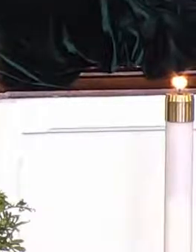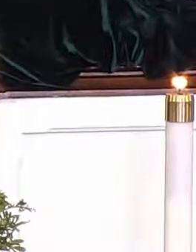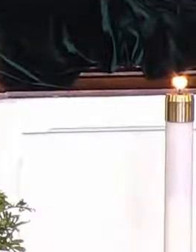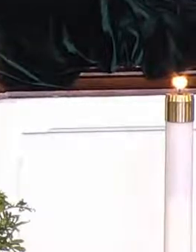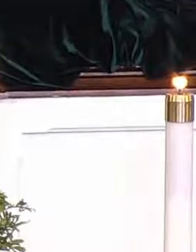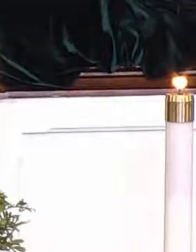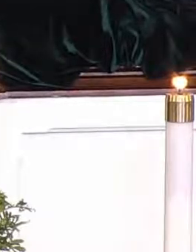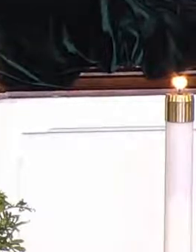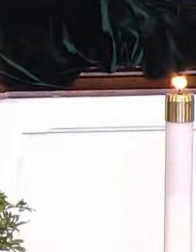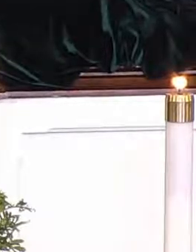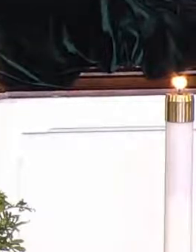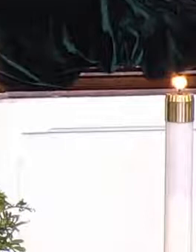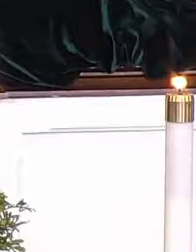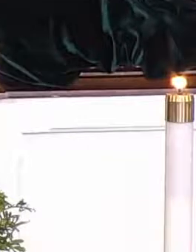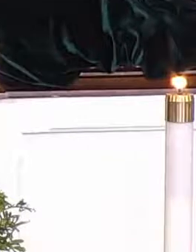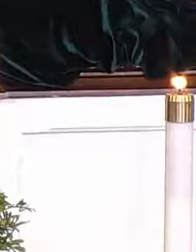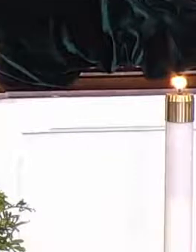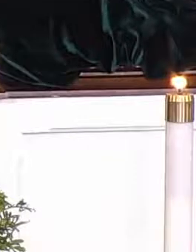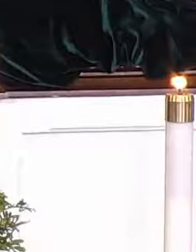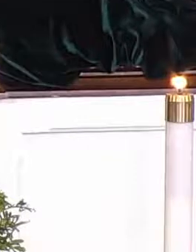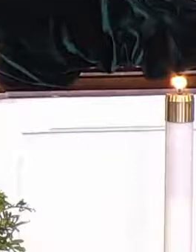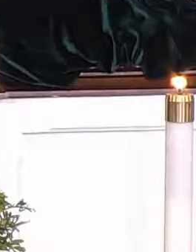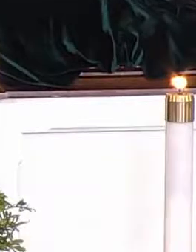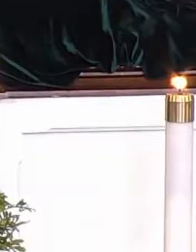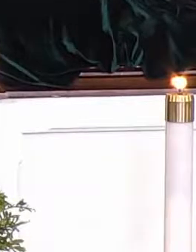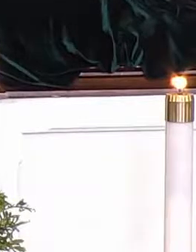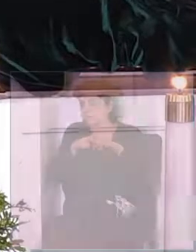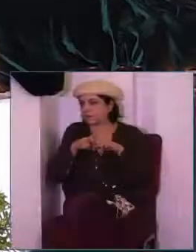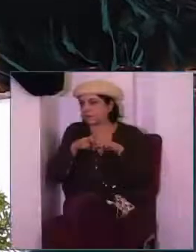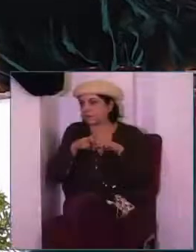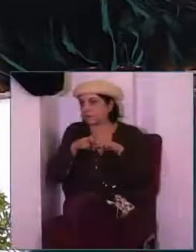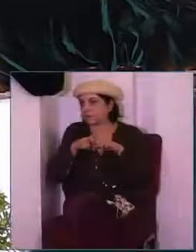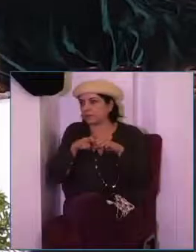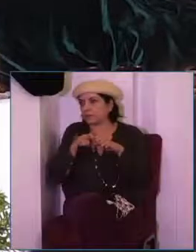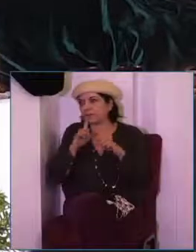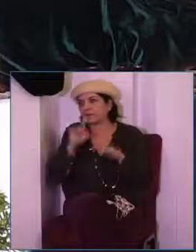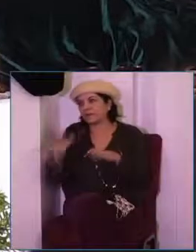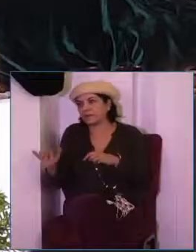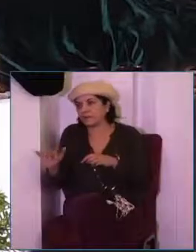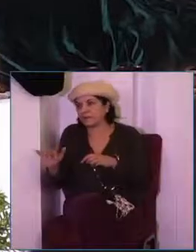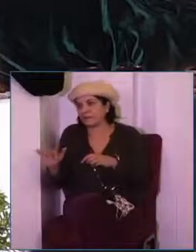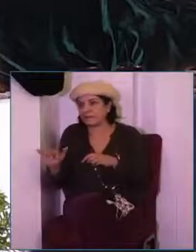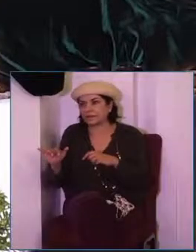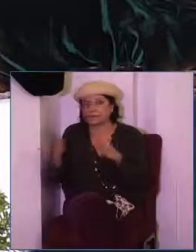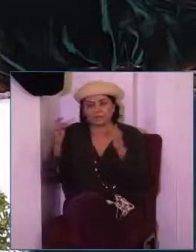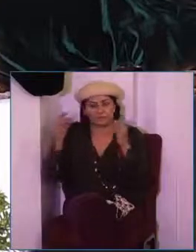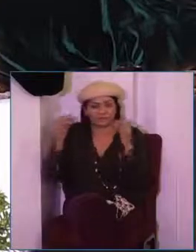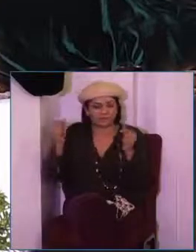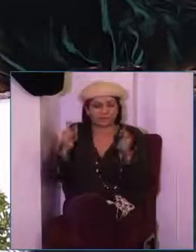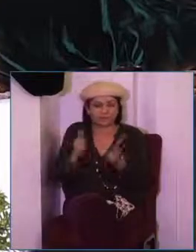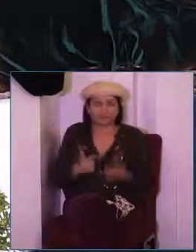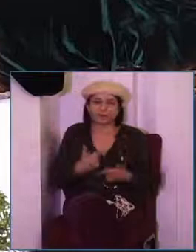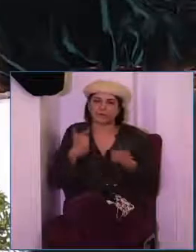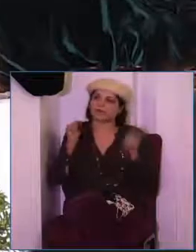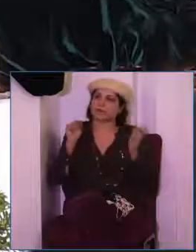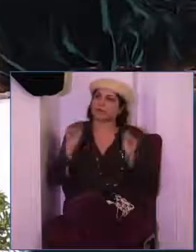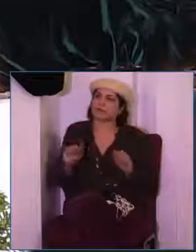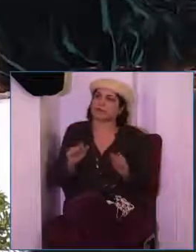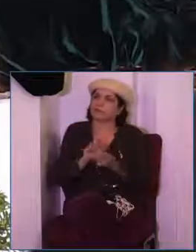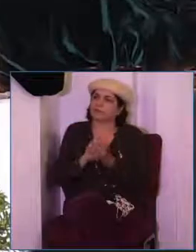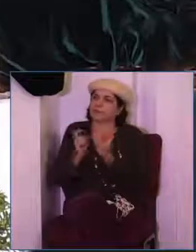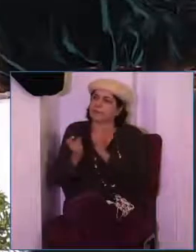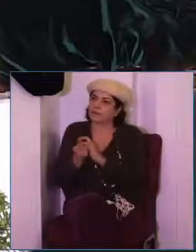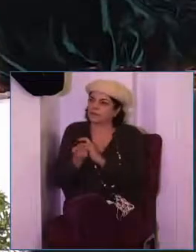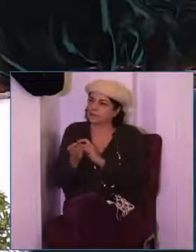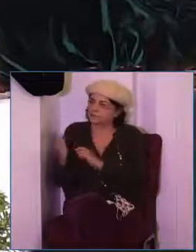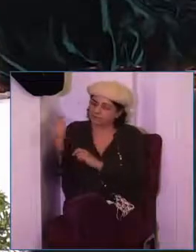there's just a reality that in a twinkling of an eye, life can just change. And we're so